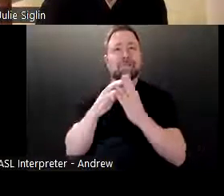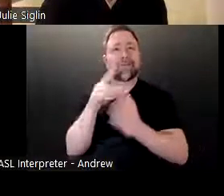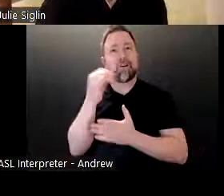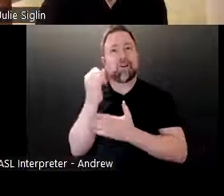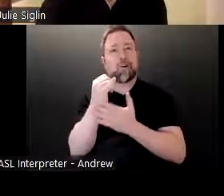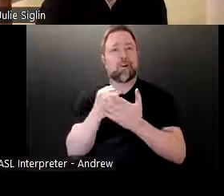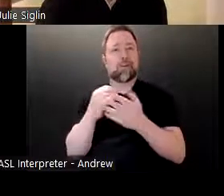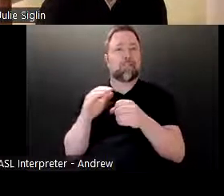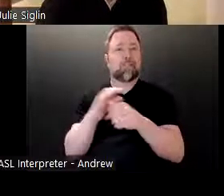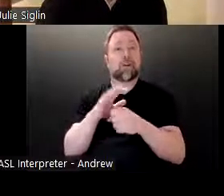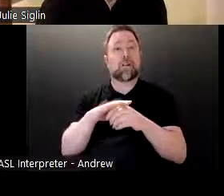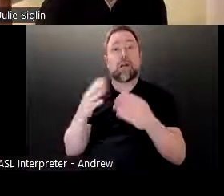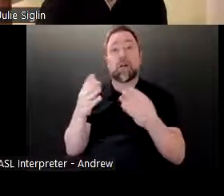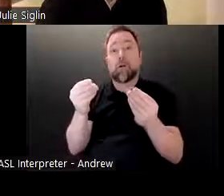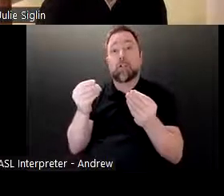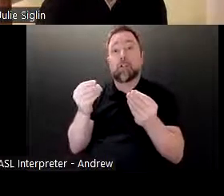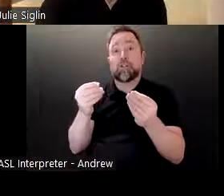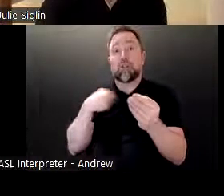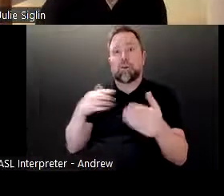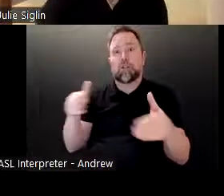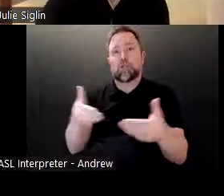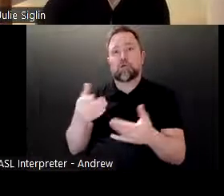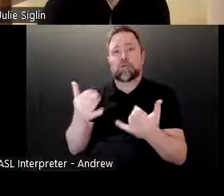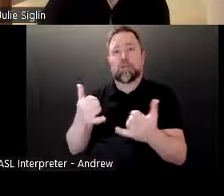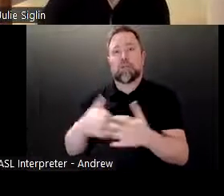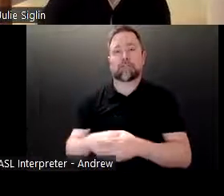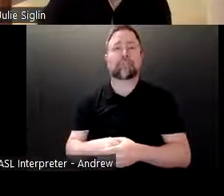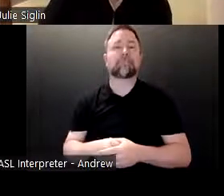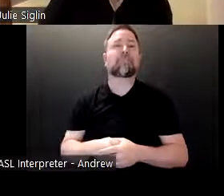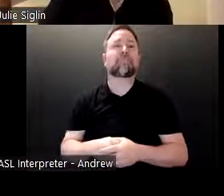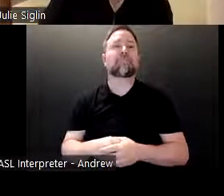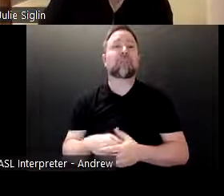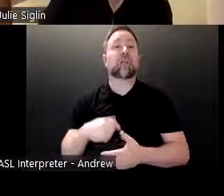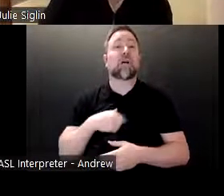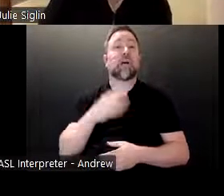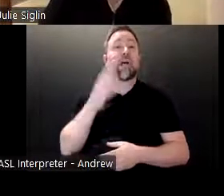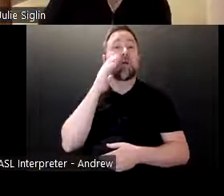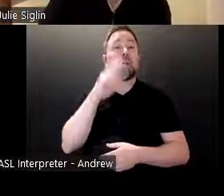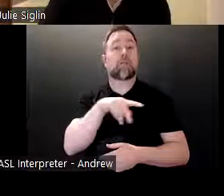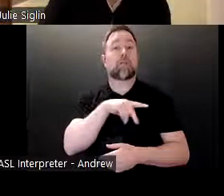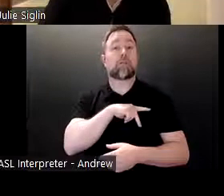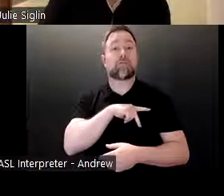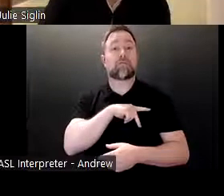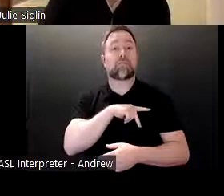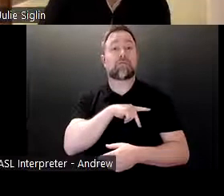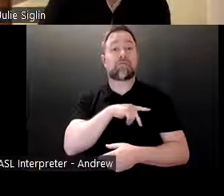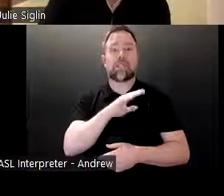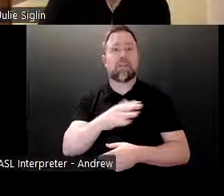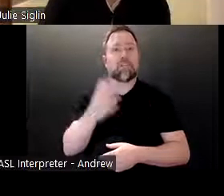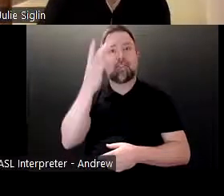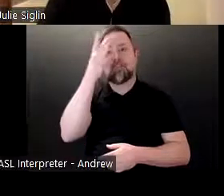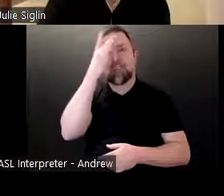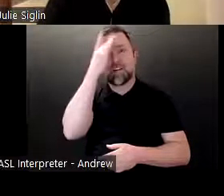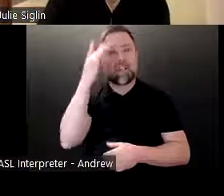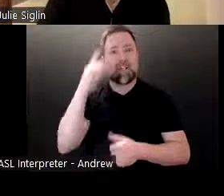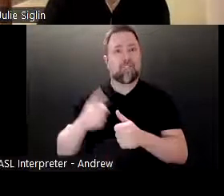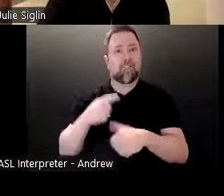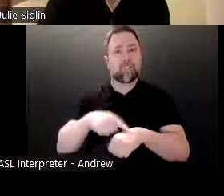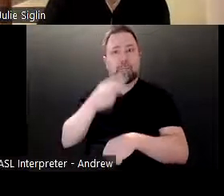is the property we will be introduced to today. I will personally never forget the first time I saw